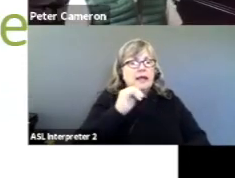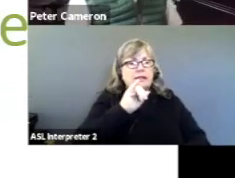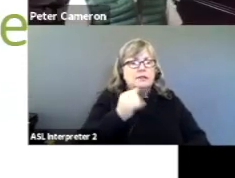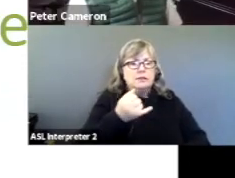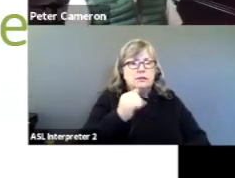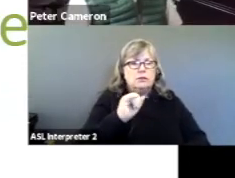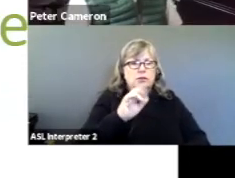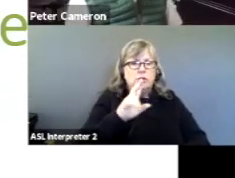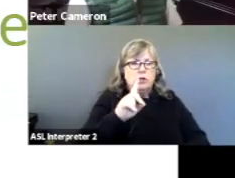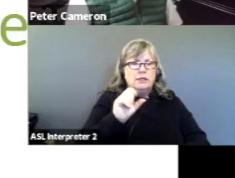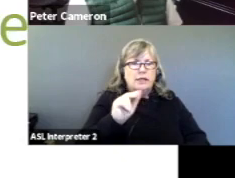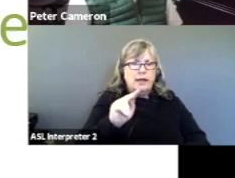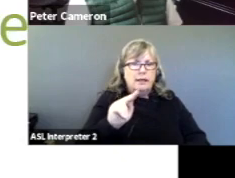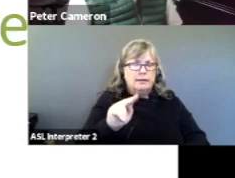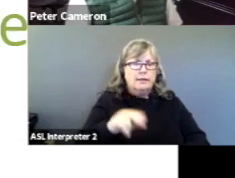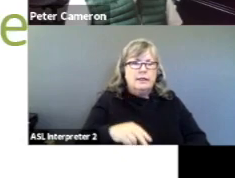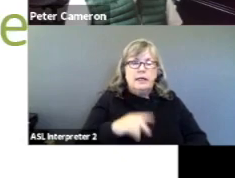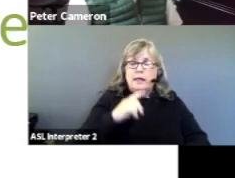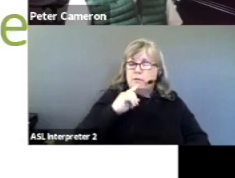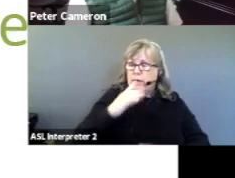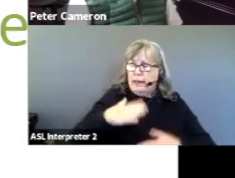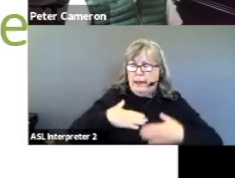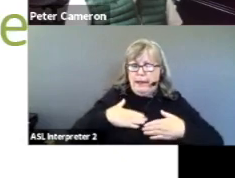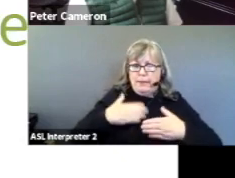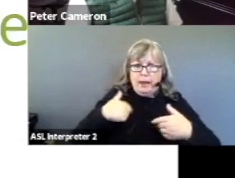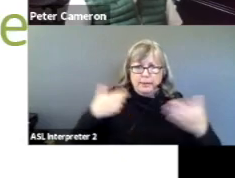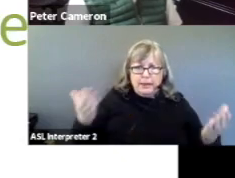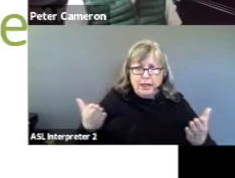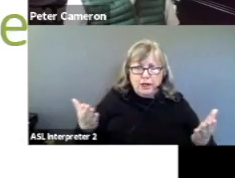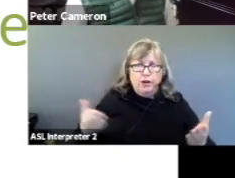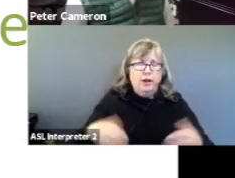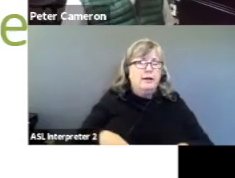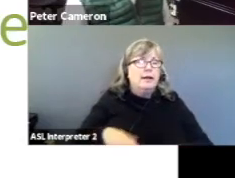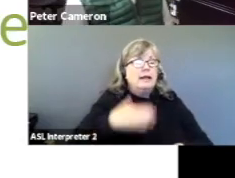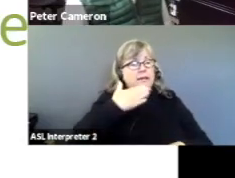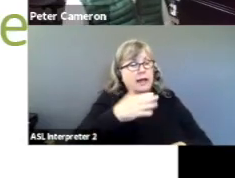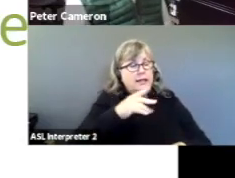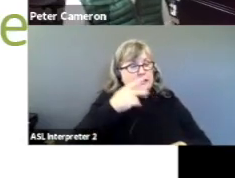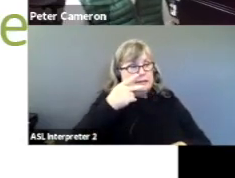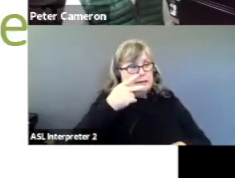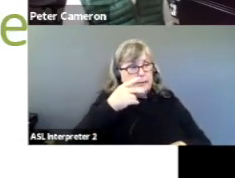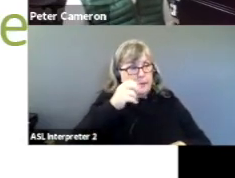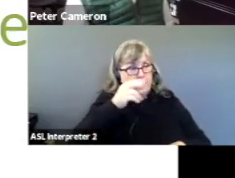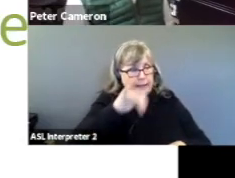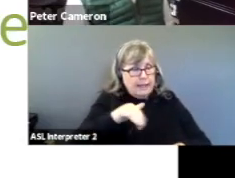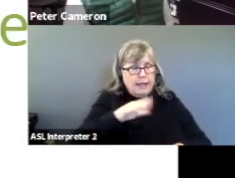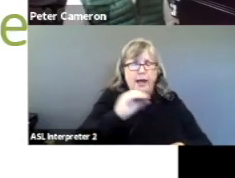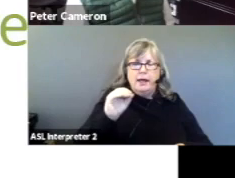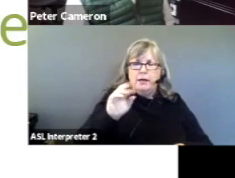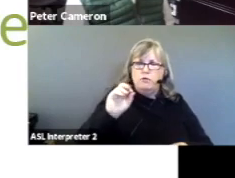and no, it's a pleasure to be here, and thanks to Penny and Roxanne for the interpretation.